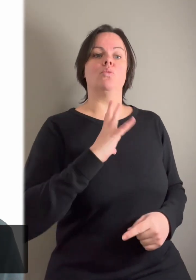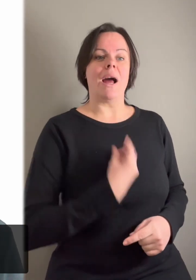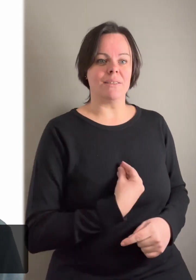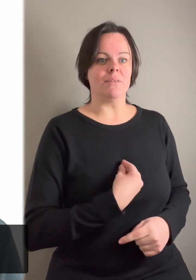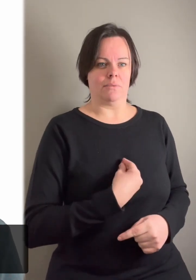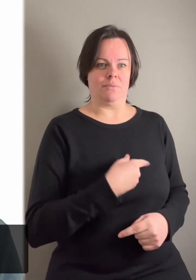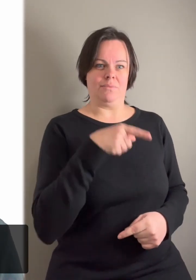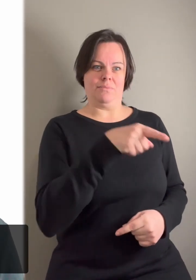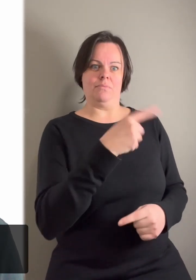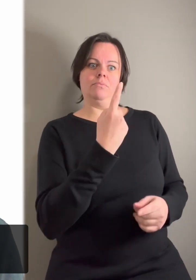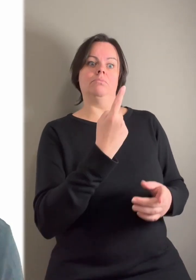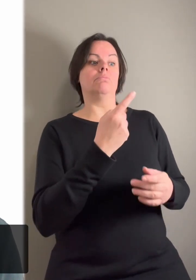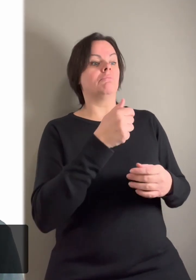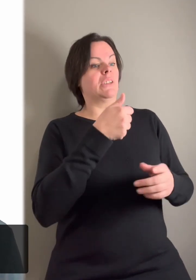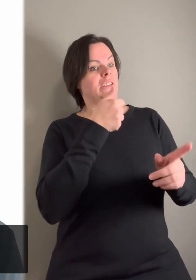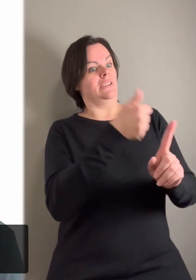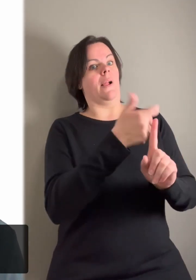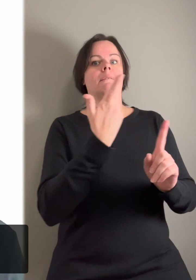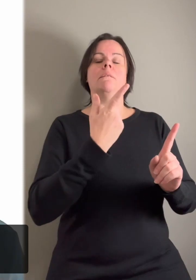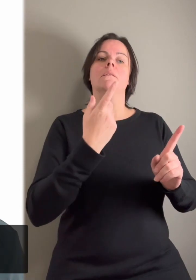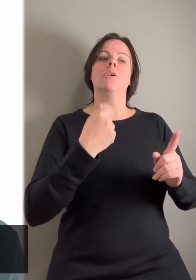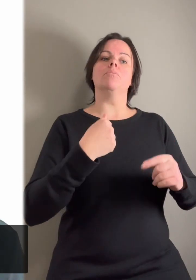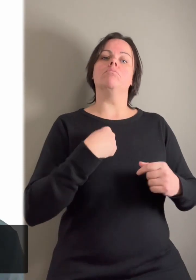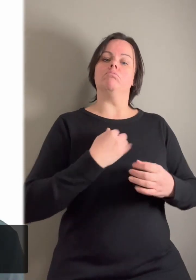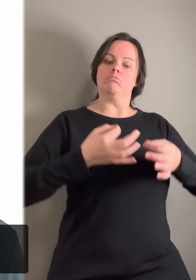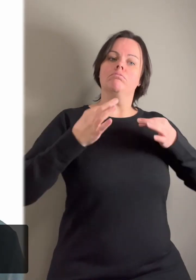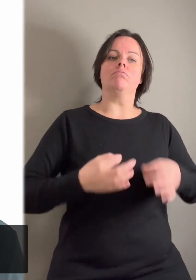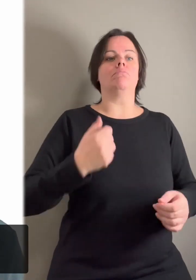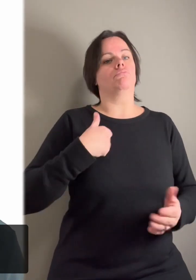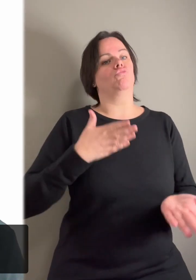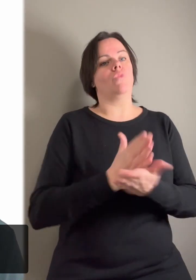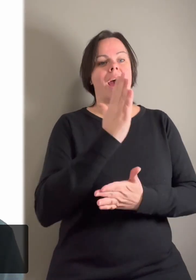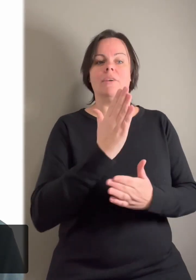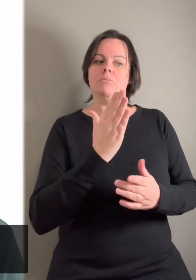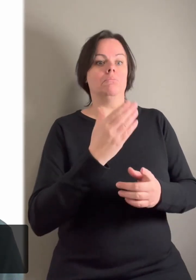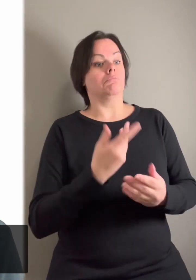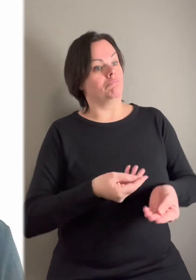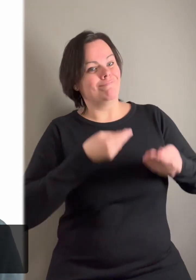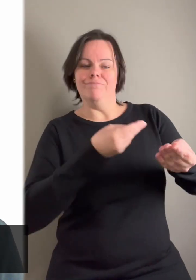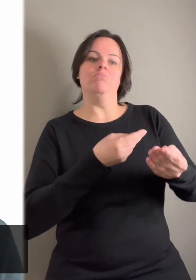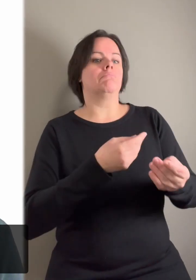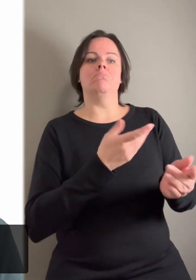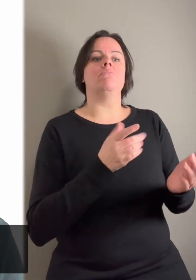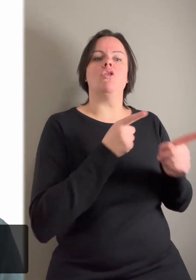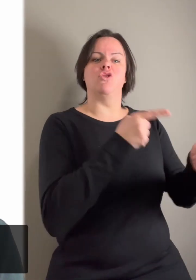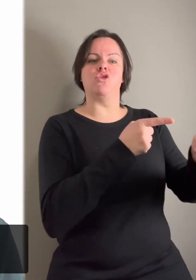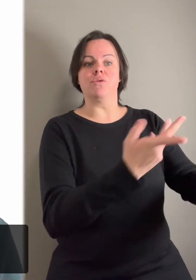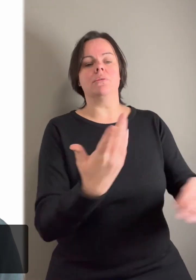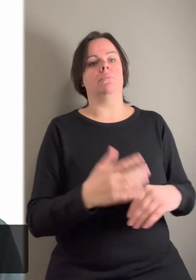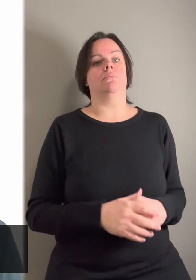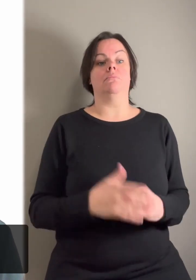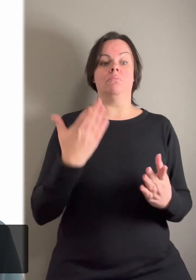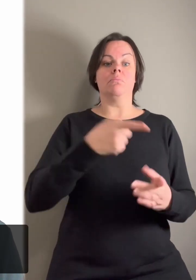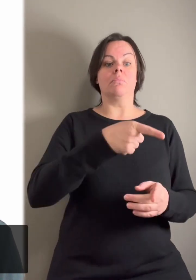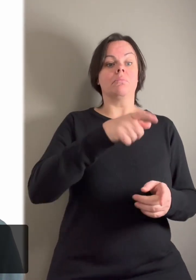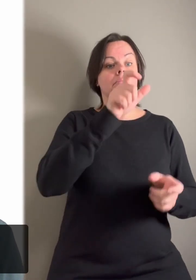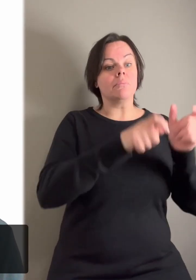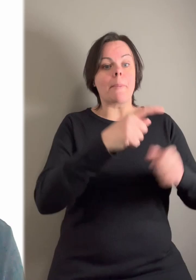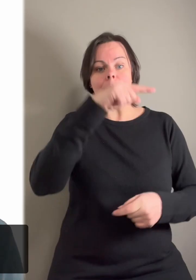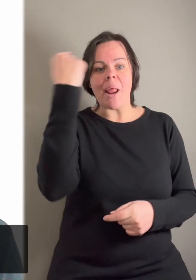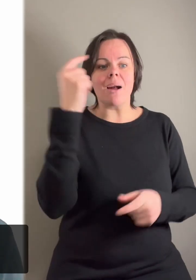bodily autonomy, not making public spaces accessible for disabled people, and wrongful